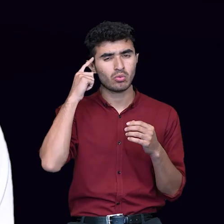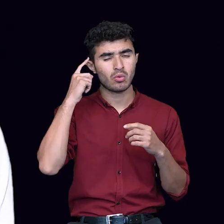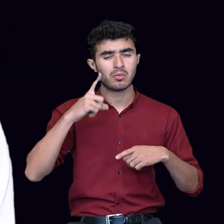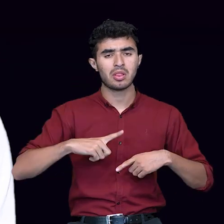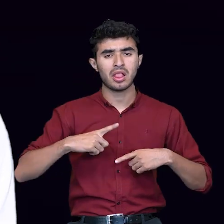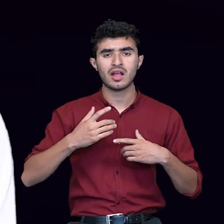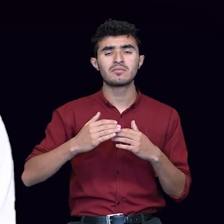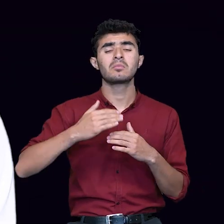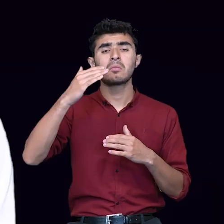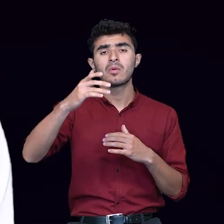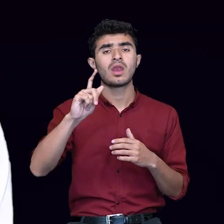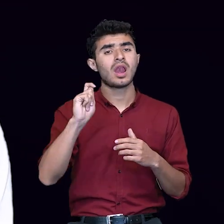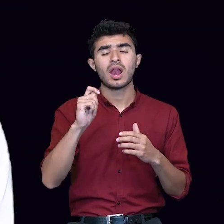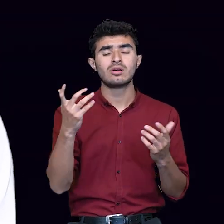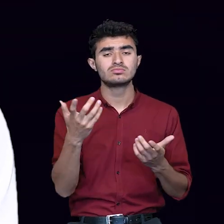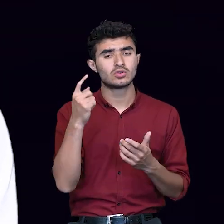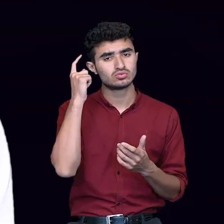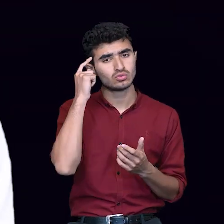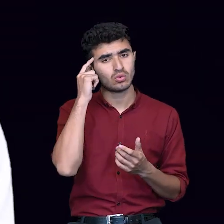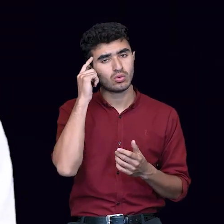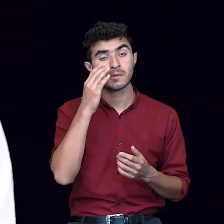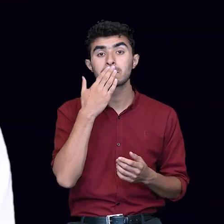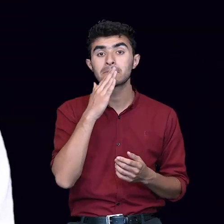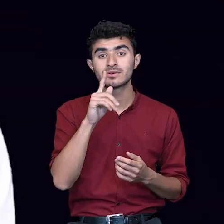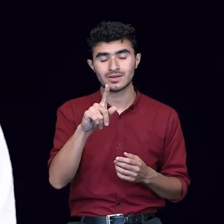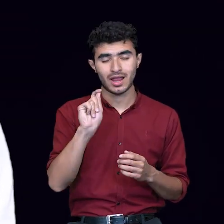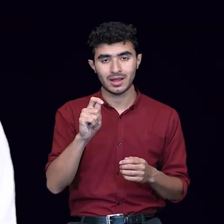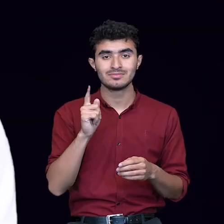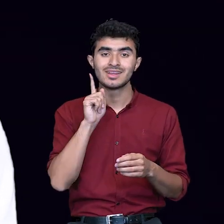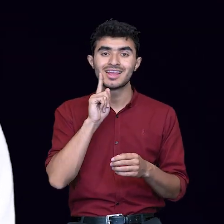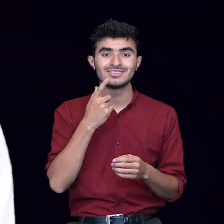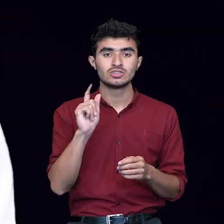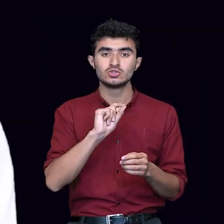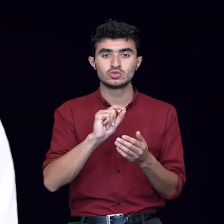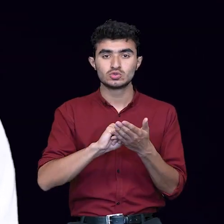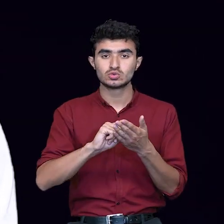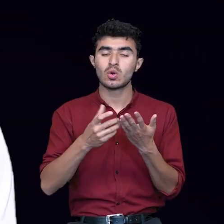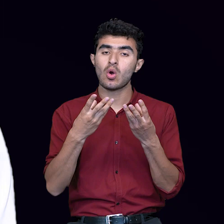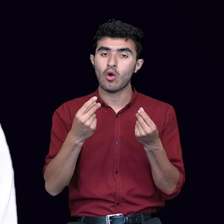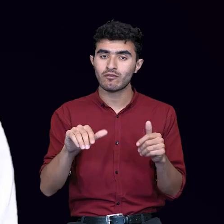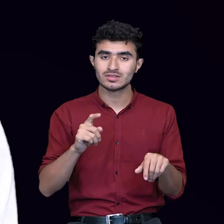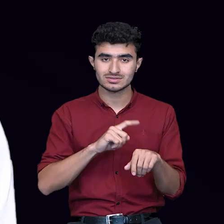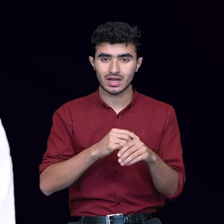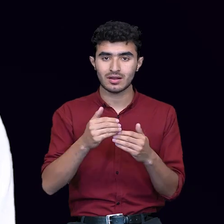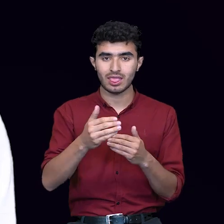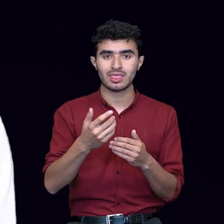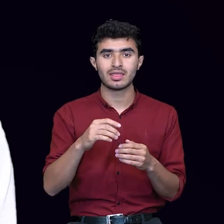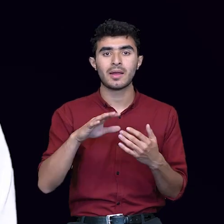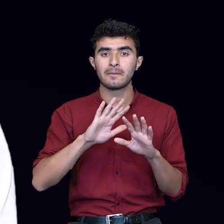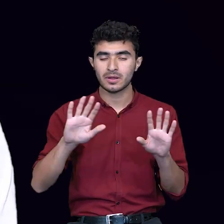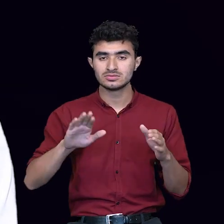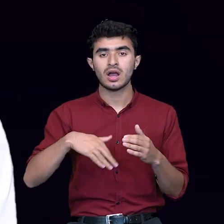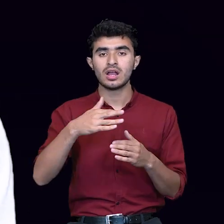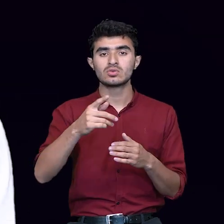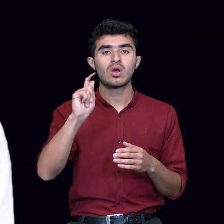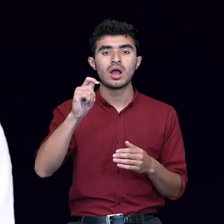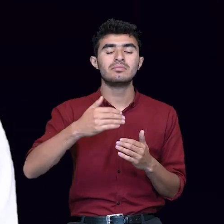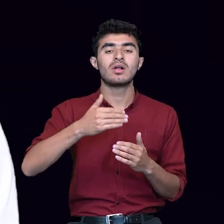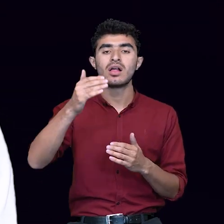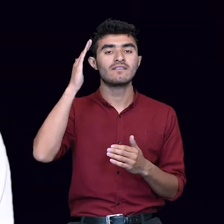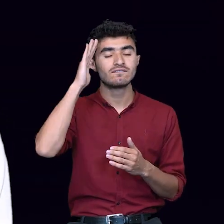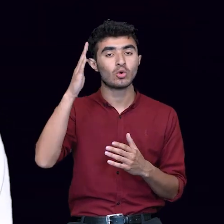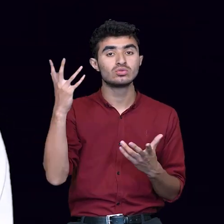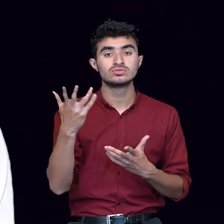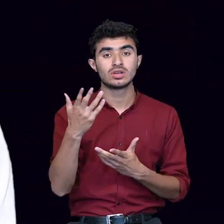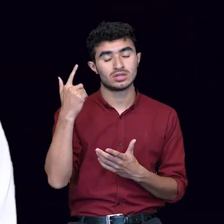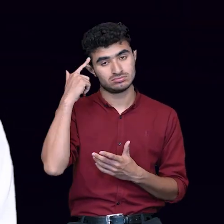thinking ke like bade hoke kya banna hai, because you know you're nearing that age, school is almost over, it's your final few years, so you think about what you